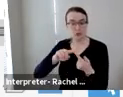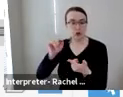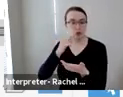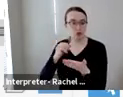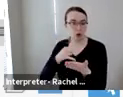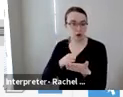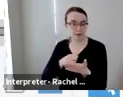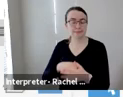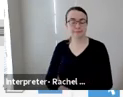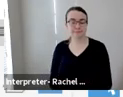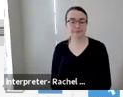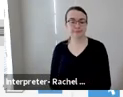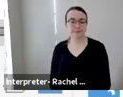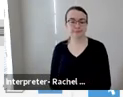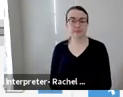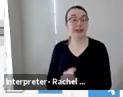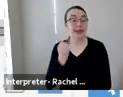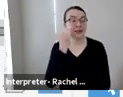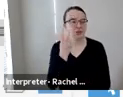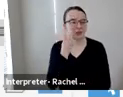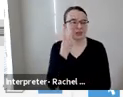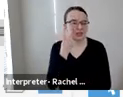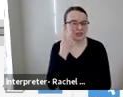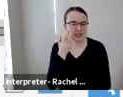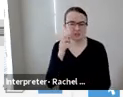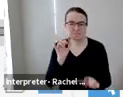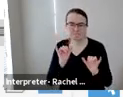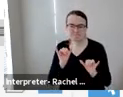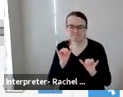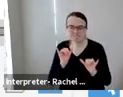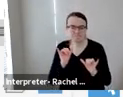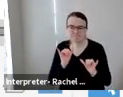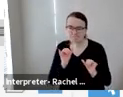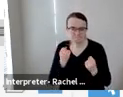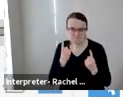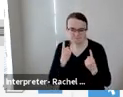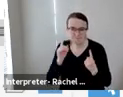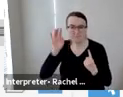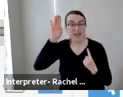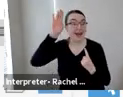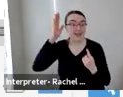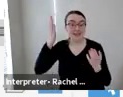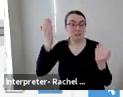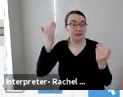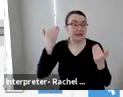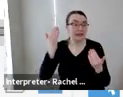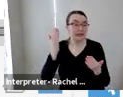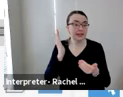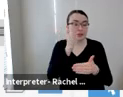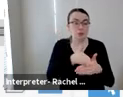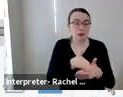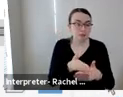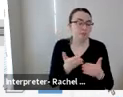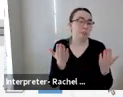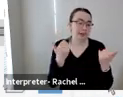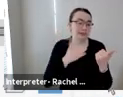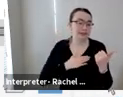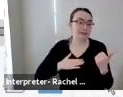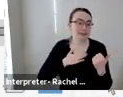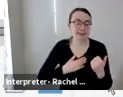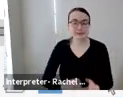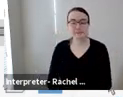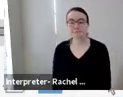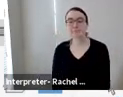So if you see something that I do, ask me, stop me. No problem. Right. All right. So let's do